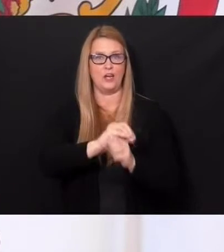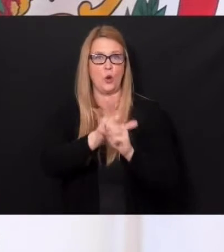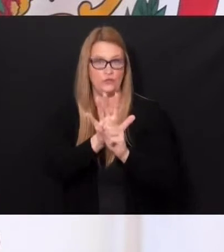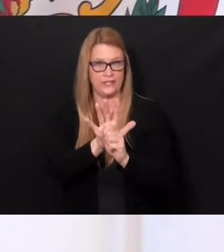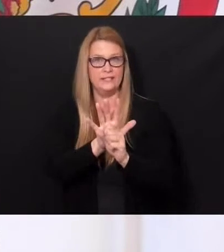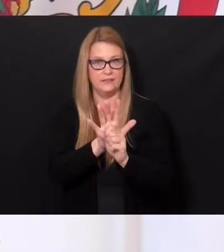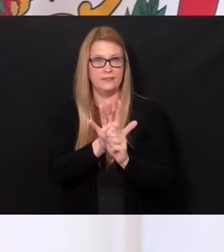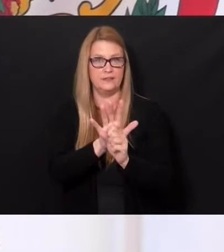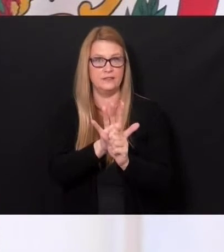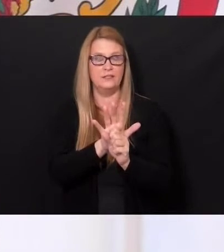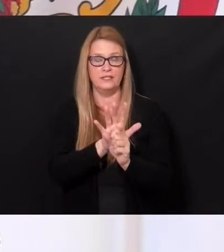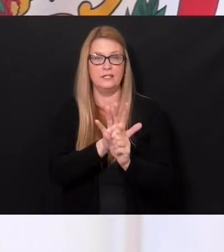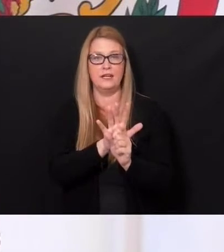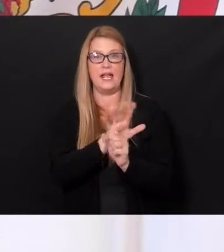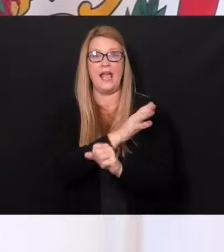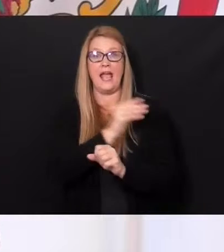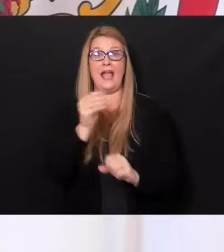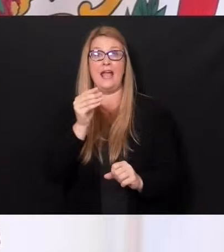and